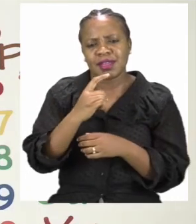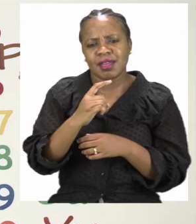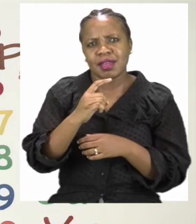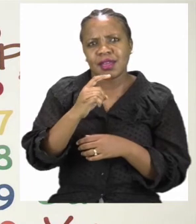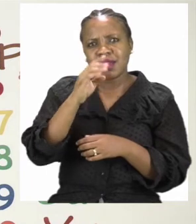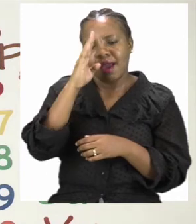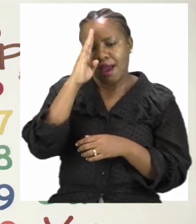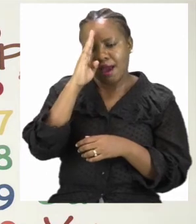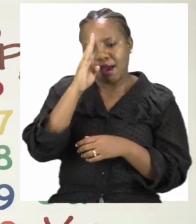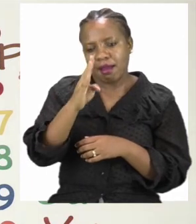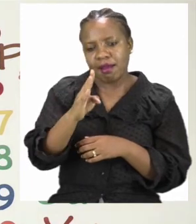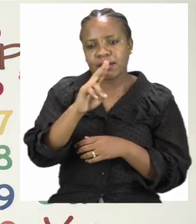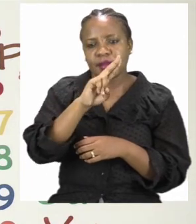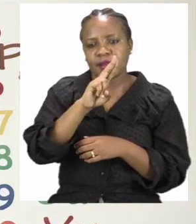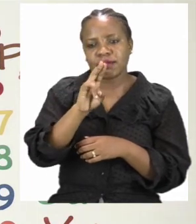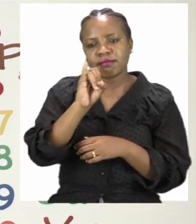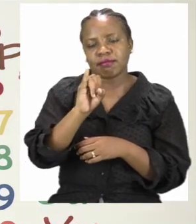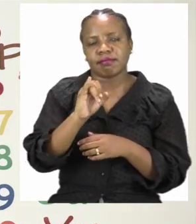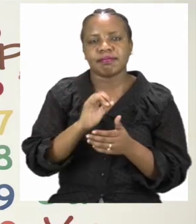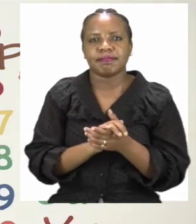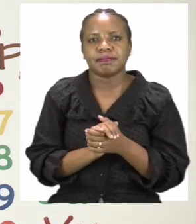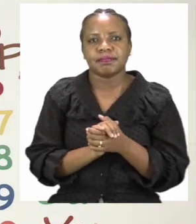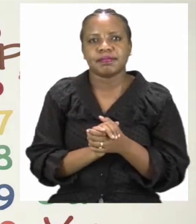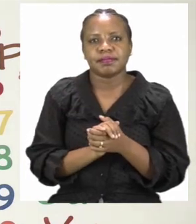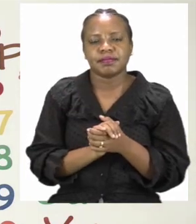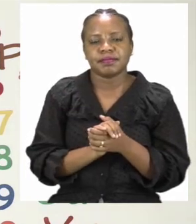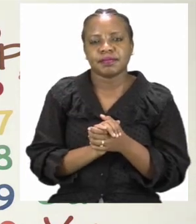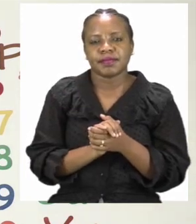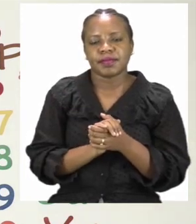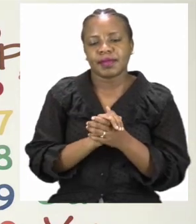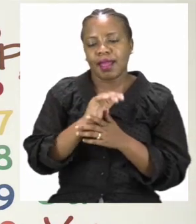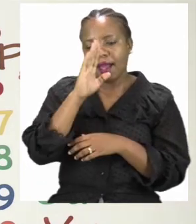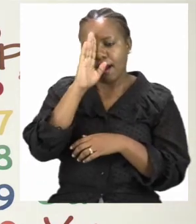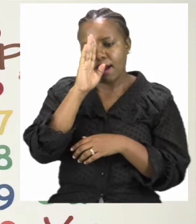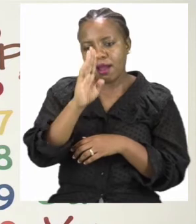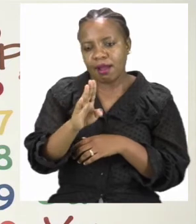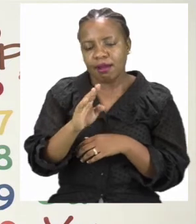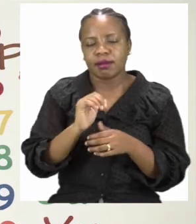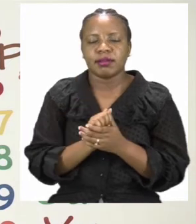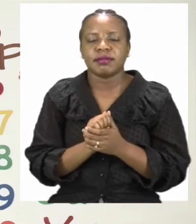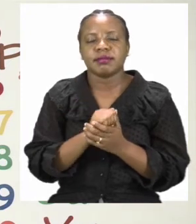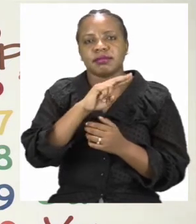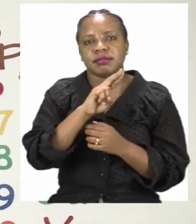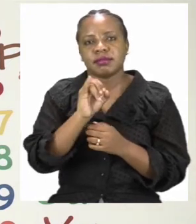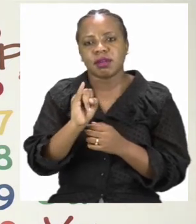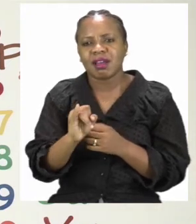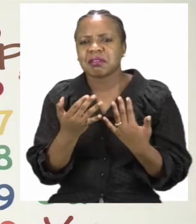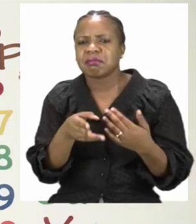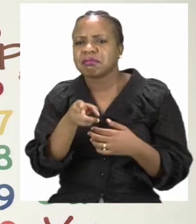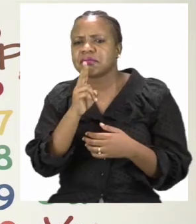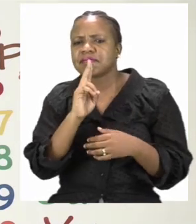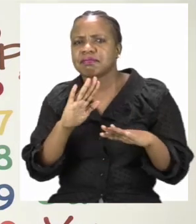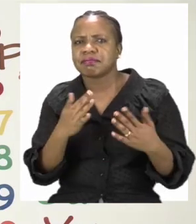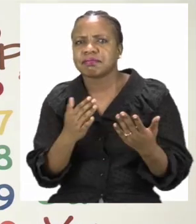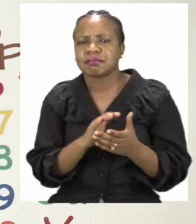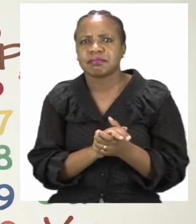hi. So if someone says hi to you, what do you say back?